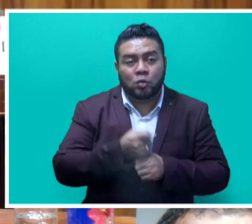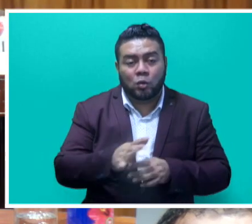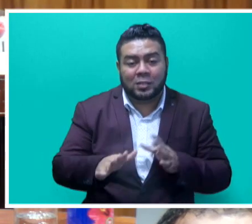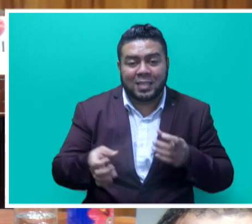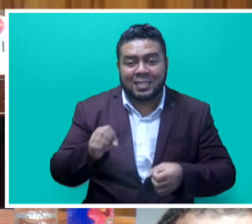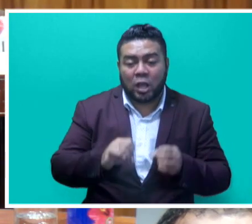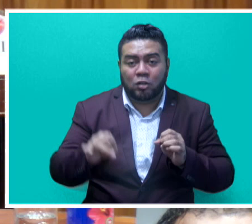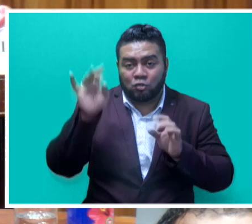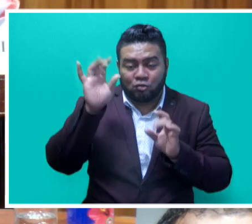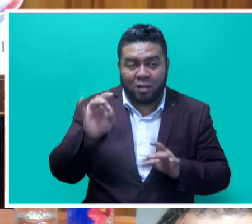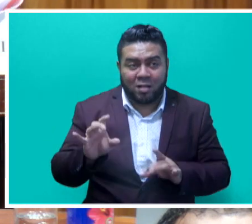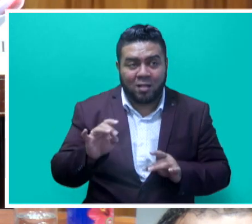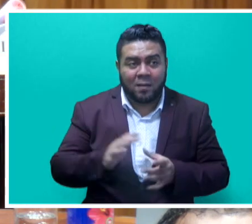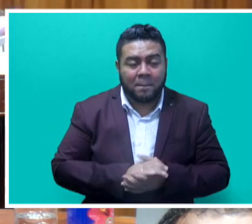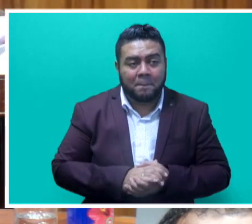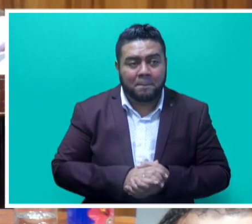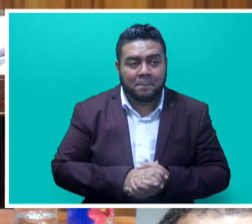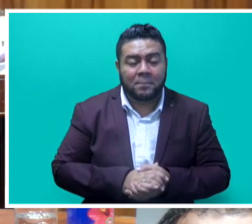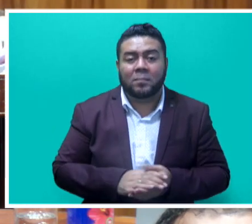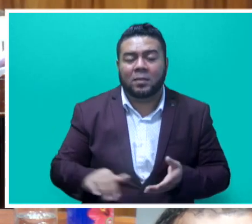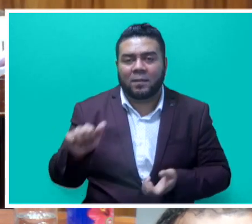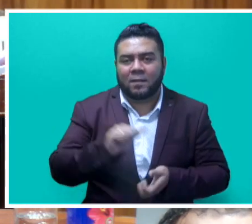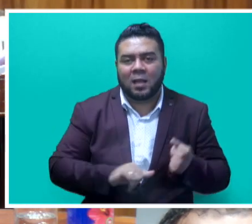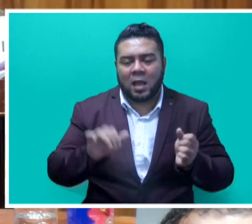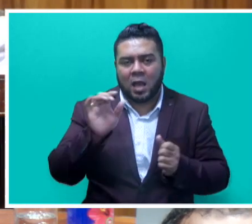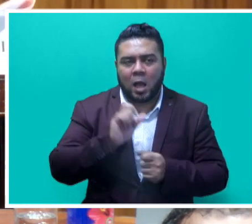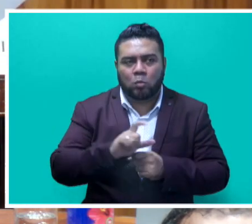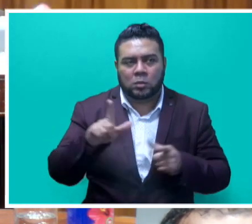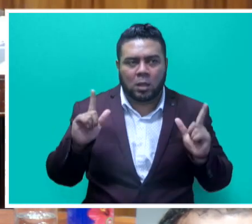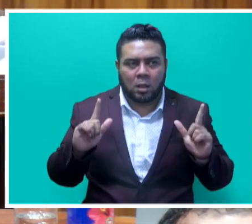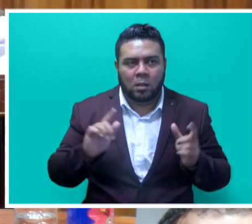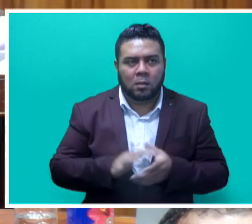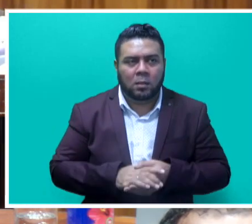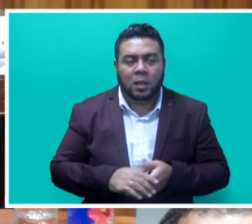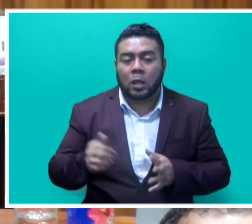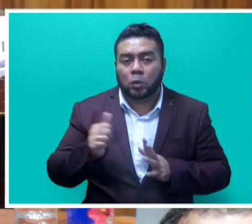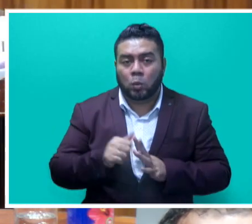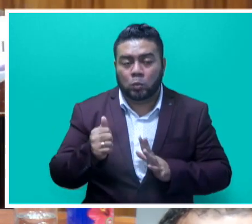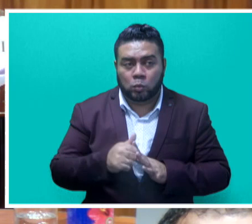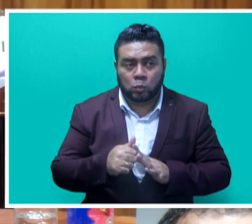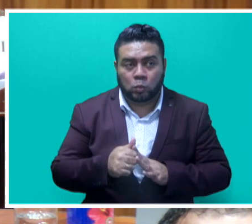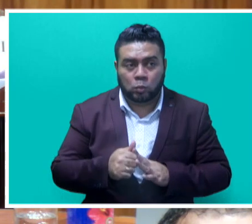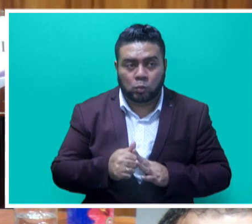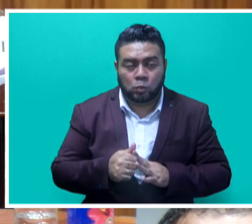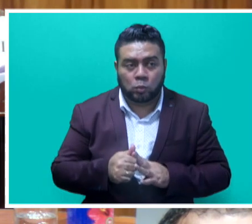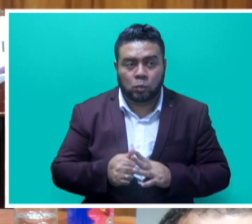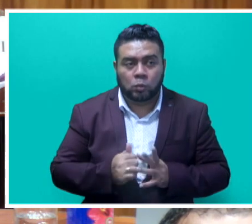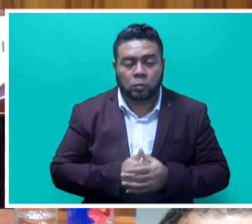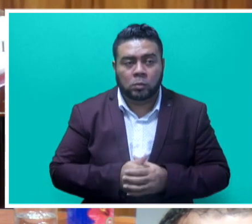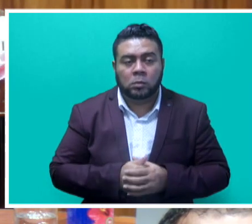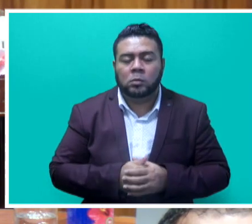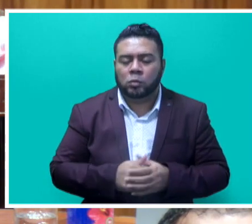through Pacific Geospatial Surveying Council, and also taking advice from Geoscience Australia